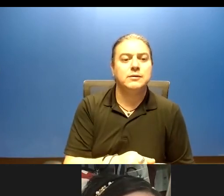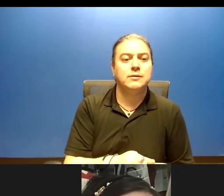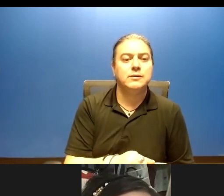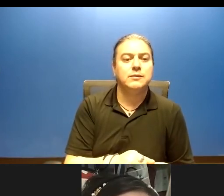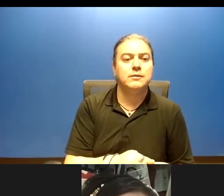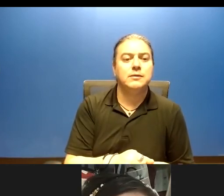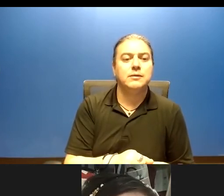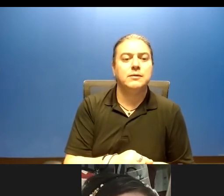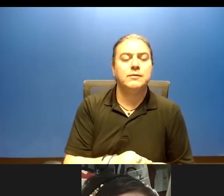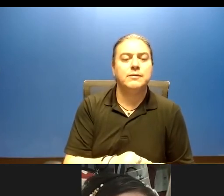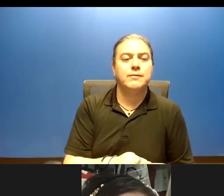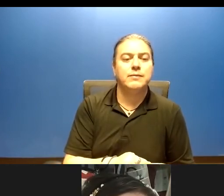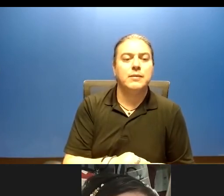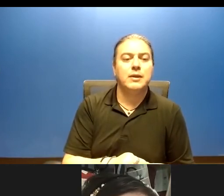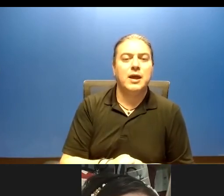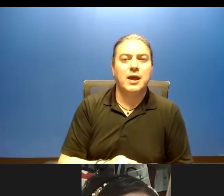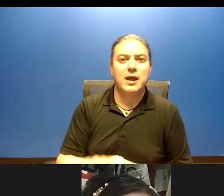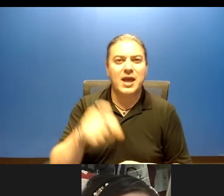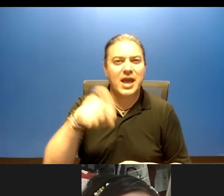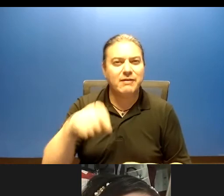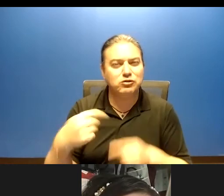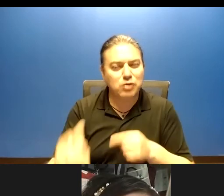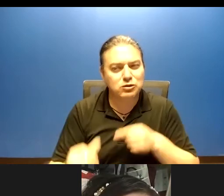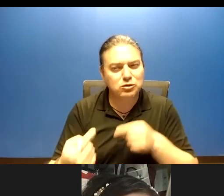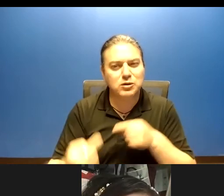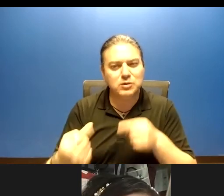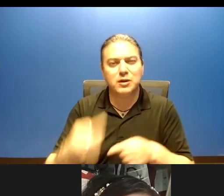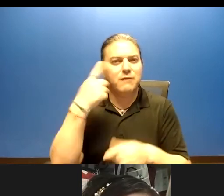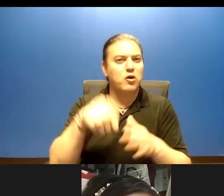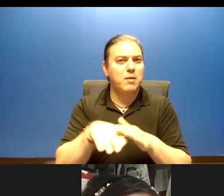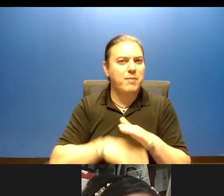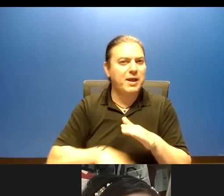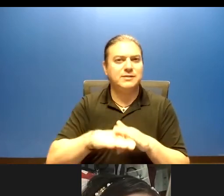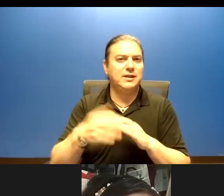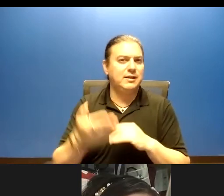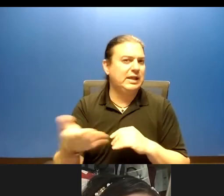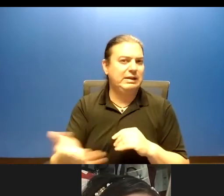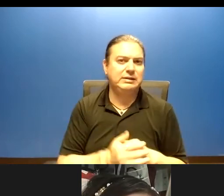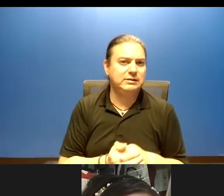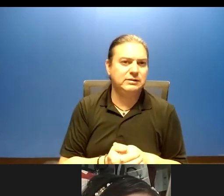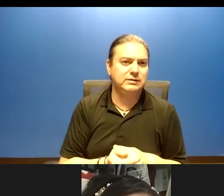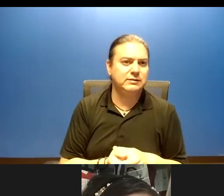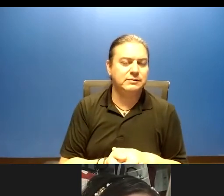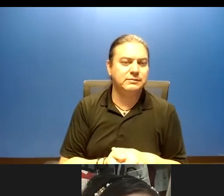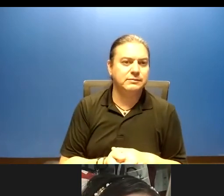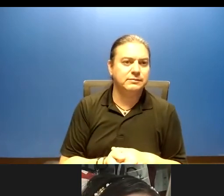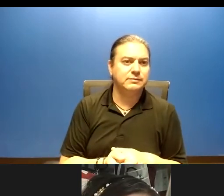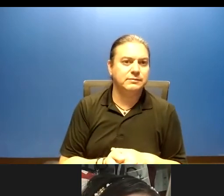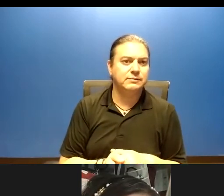go through all these obstacles just to get some of our basic needs met for our daily lives.